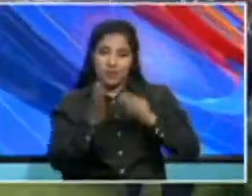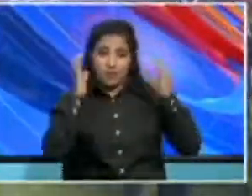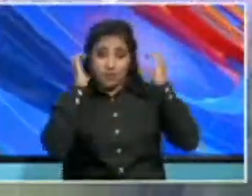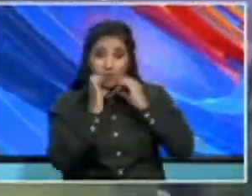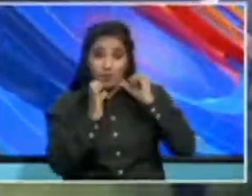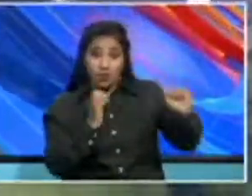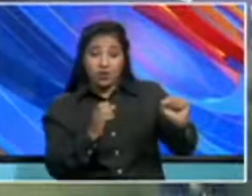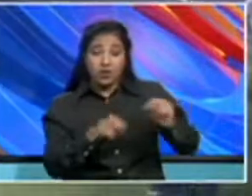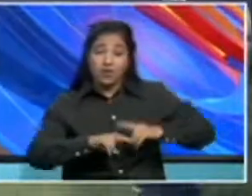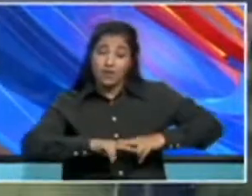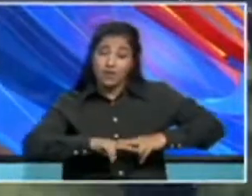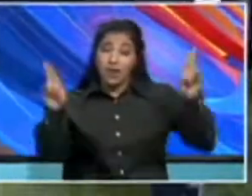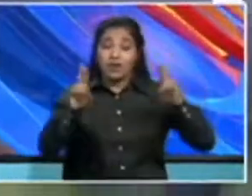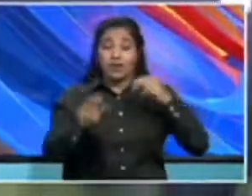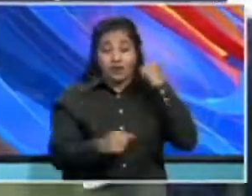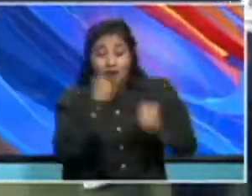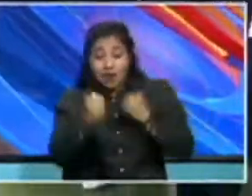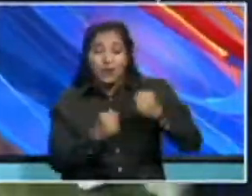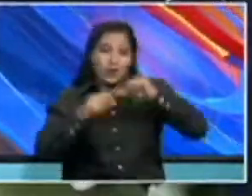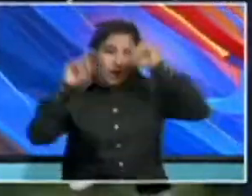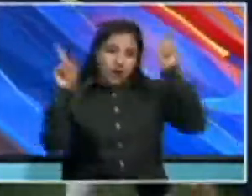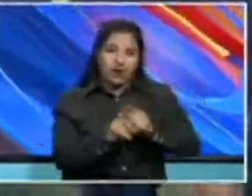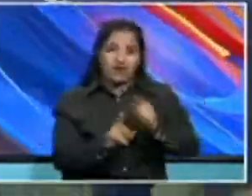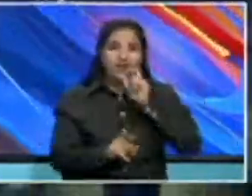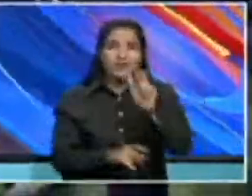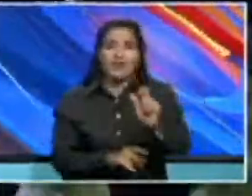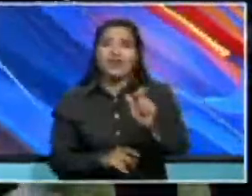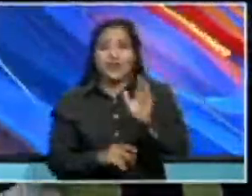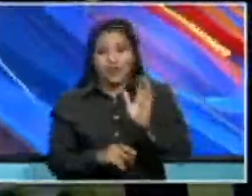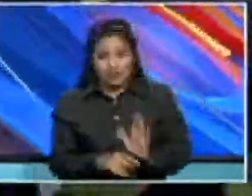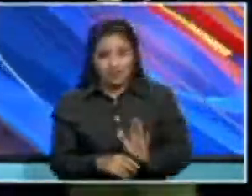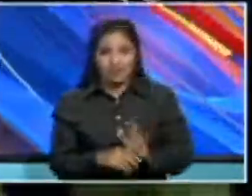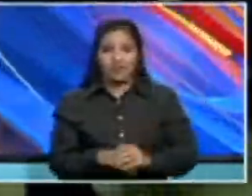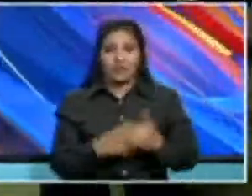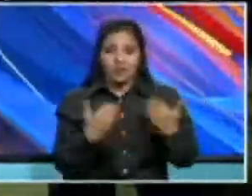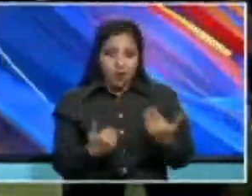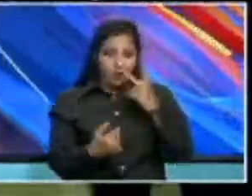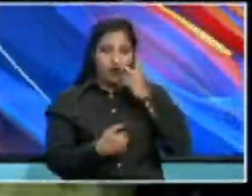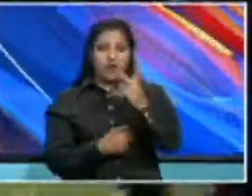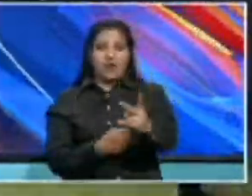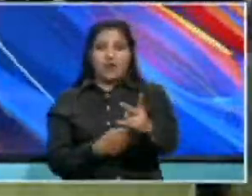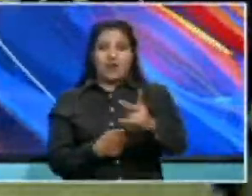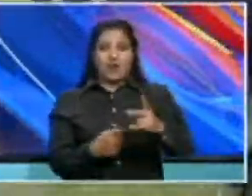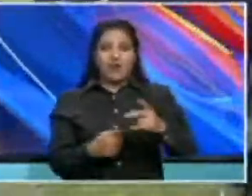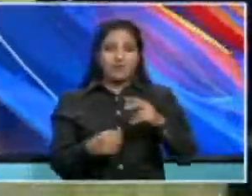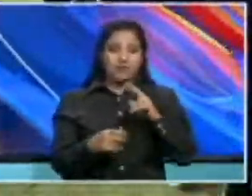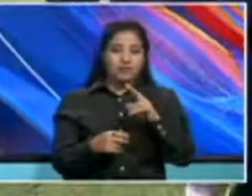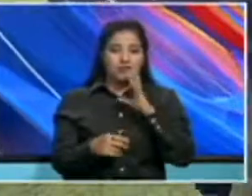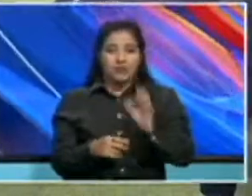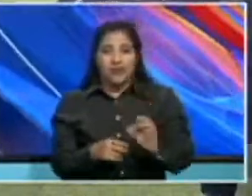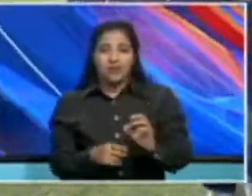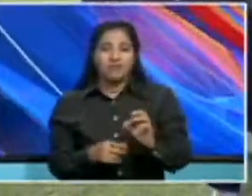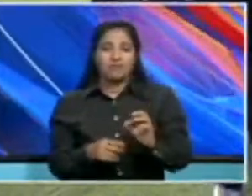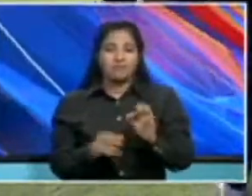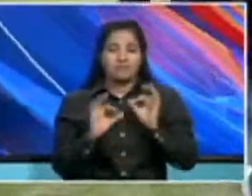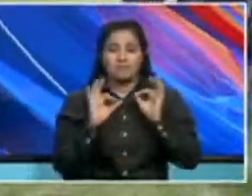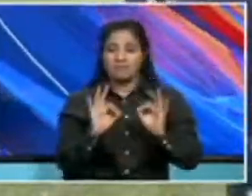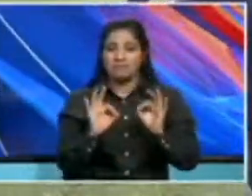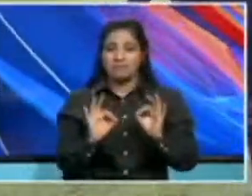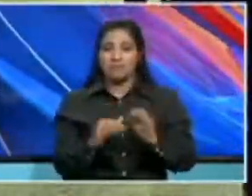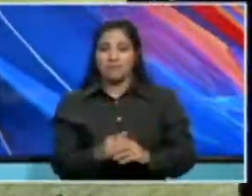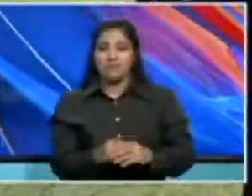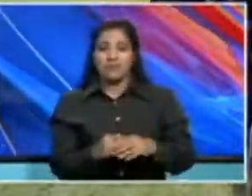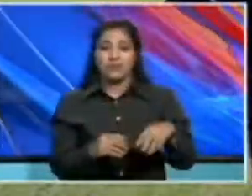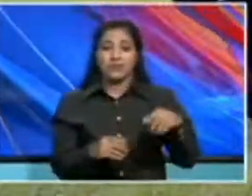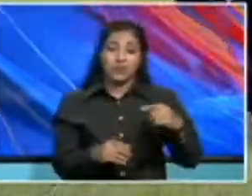the pioneer of the Khelo India movement, the pioneer of Fit India movement. And what can one ask for if you have your